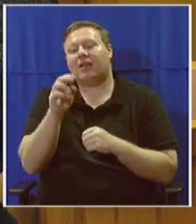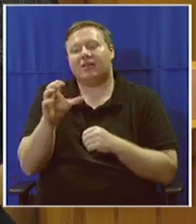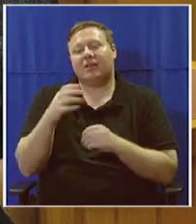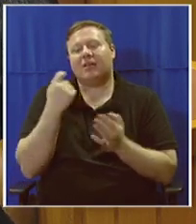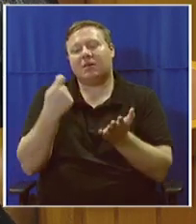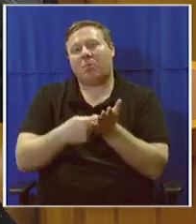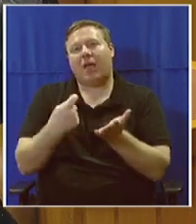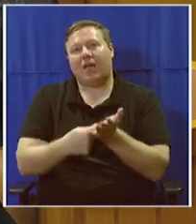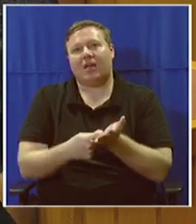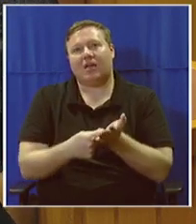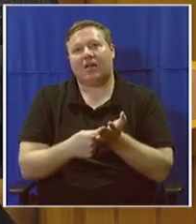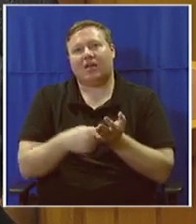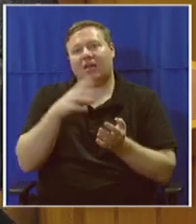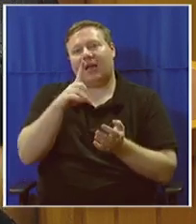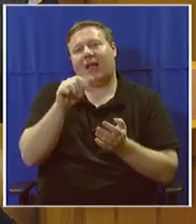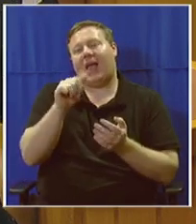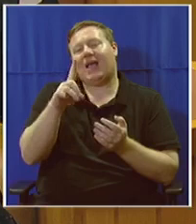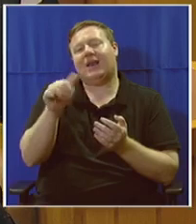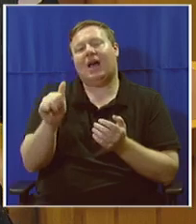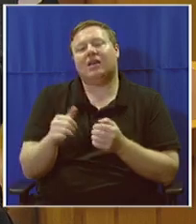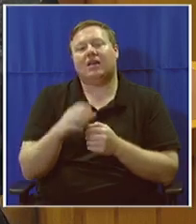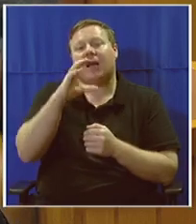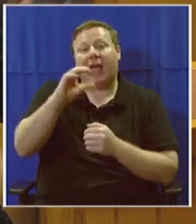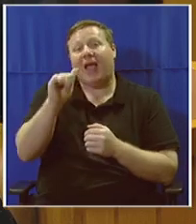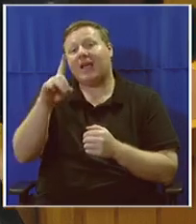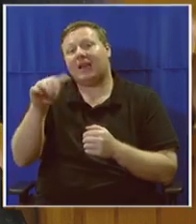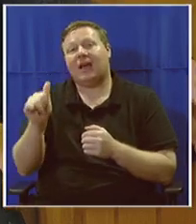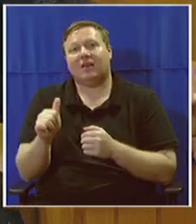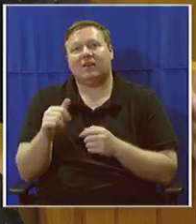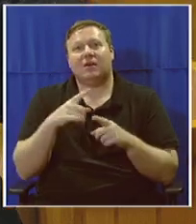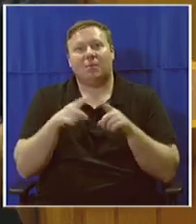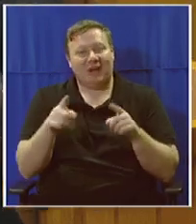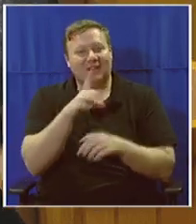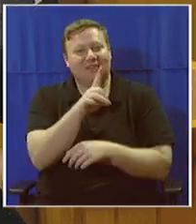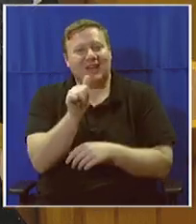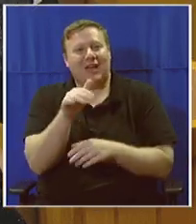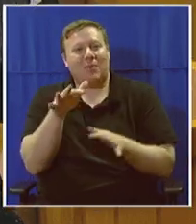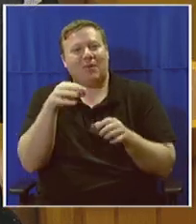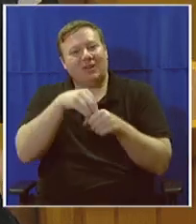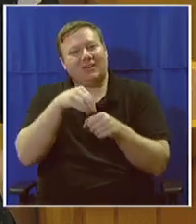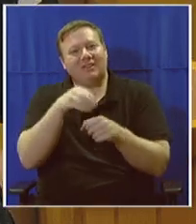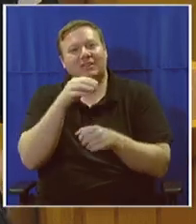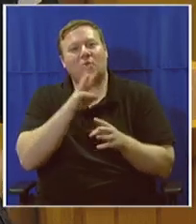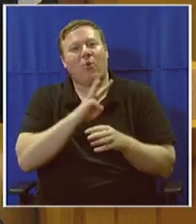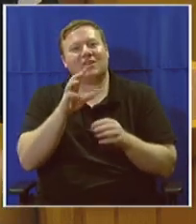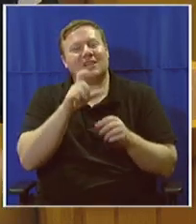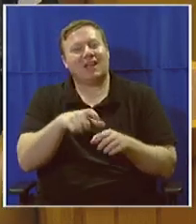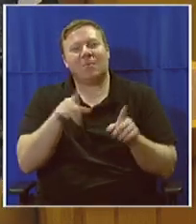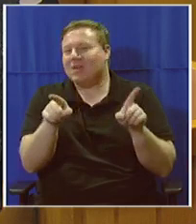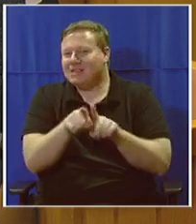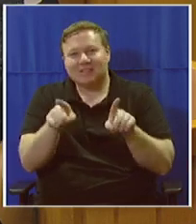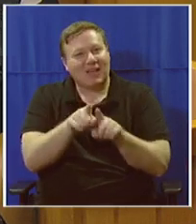paying its cadres when the DA people in the Western Cape are paid the